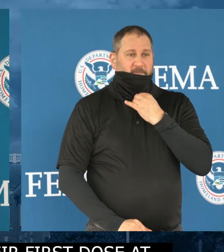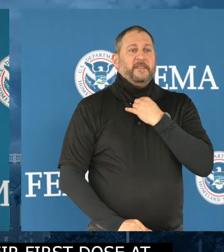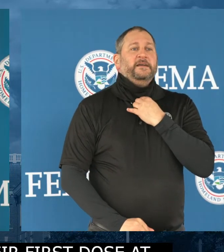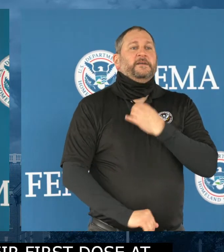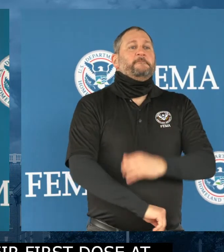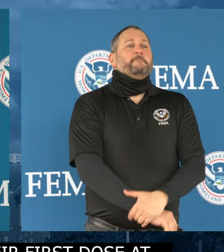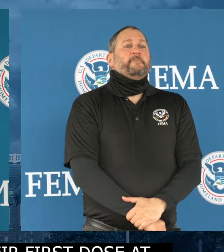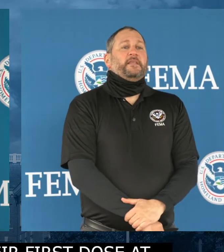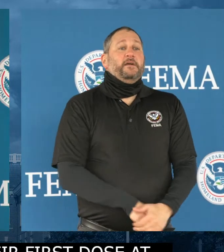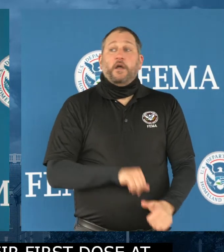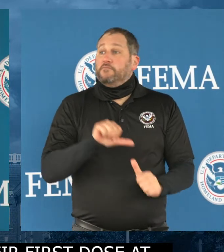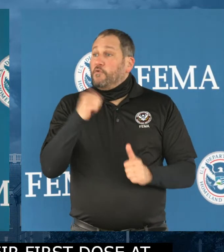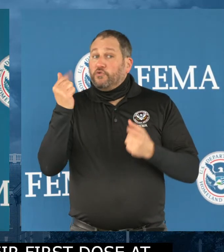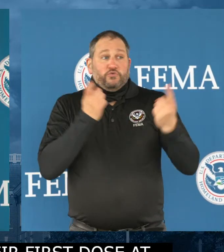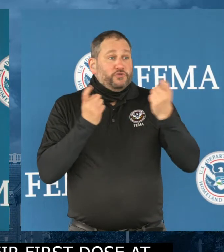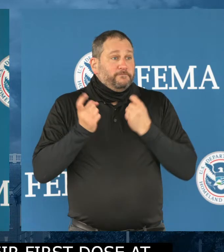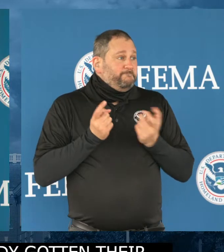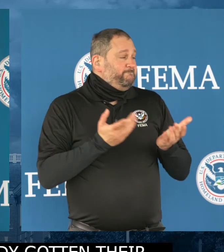Other questions?